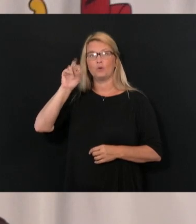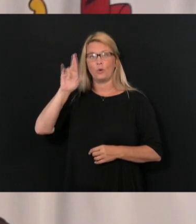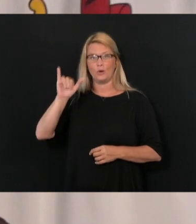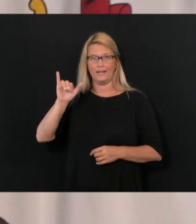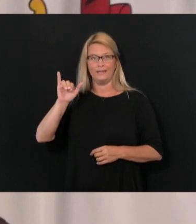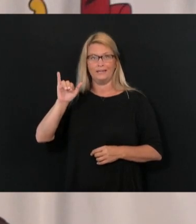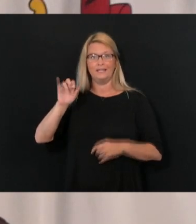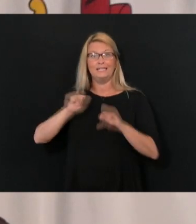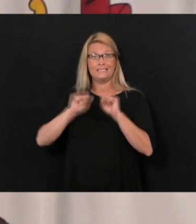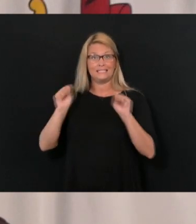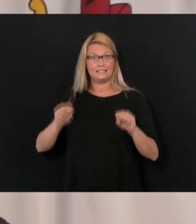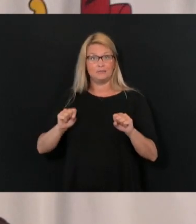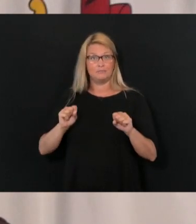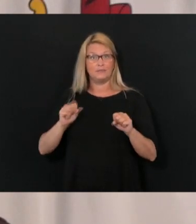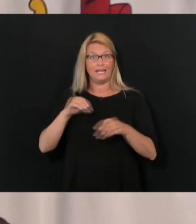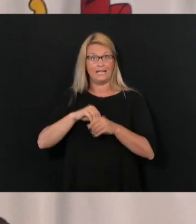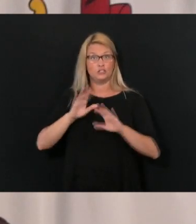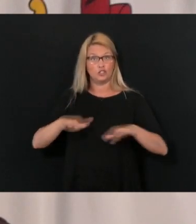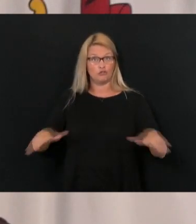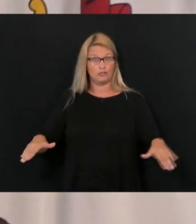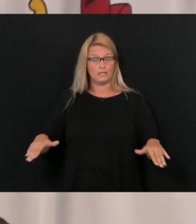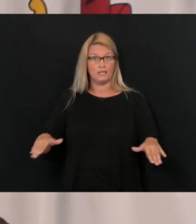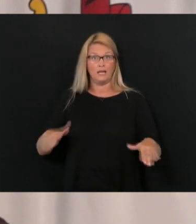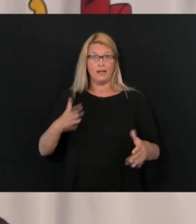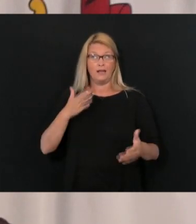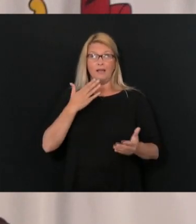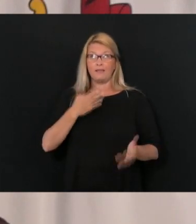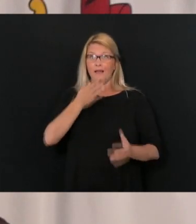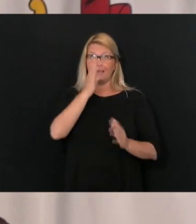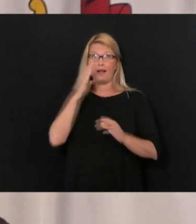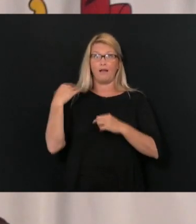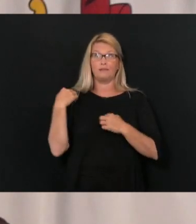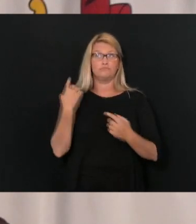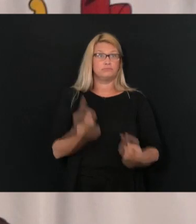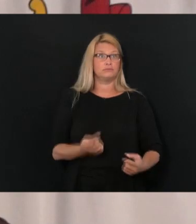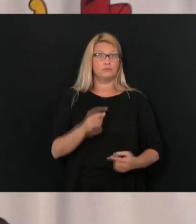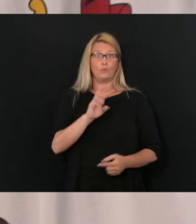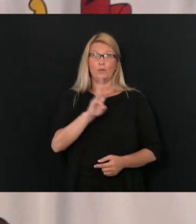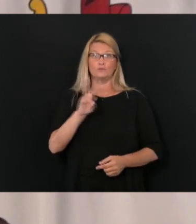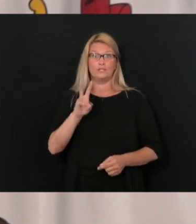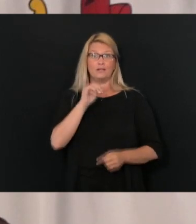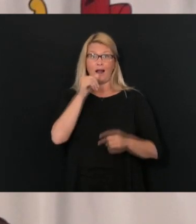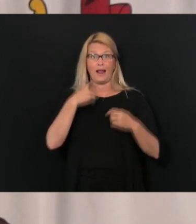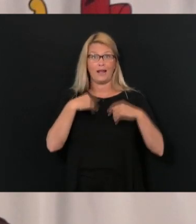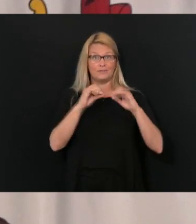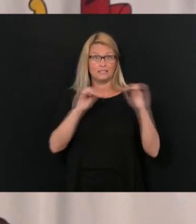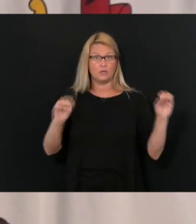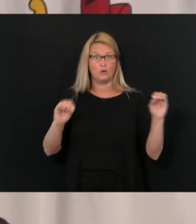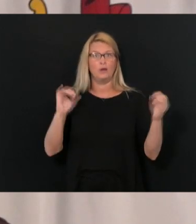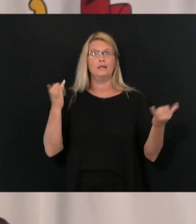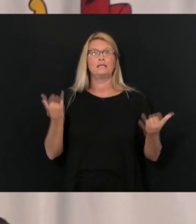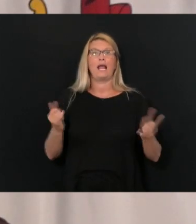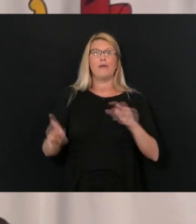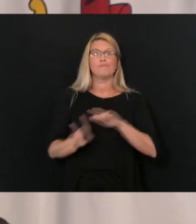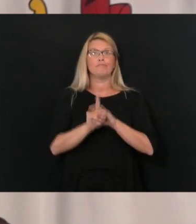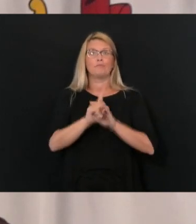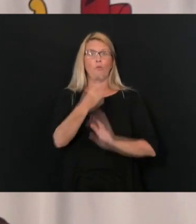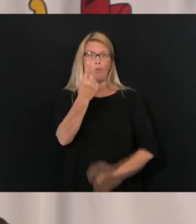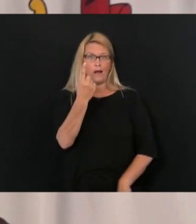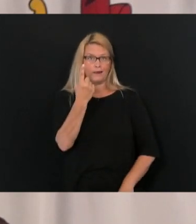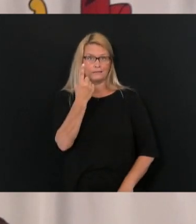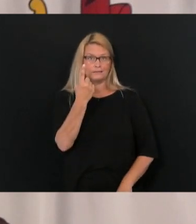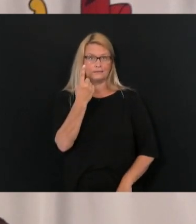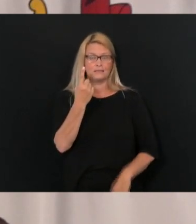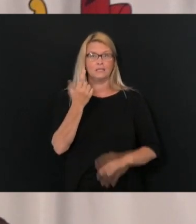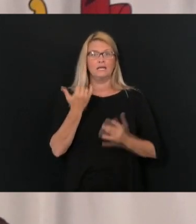West Virginia, thank God, had not had any cases, until this one. And, Dr. Marsh and Dr. Amjad